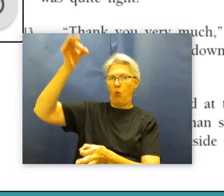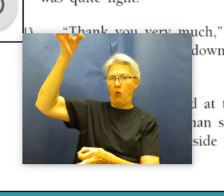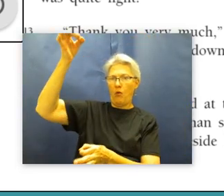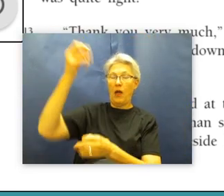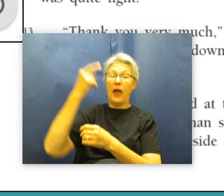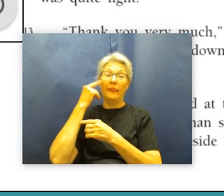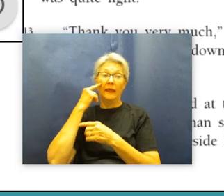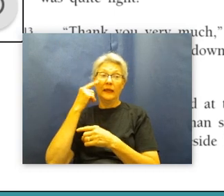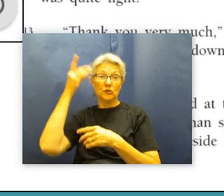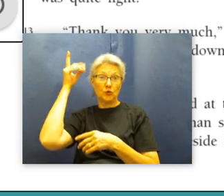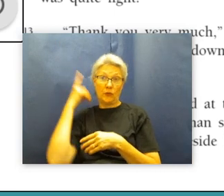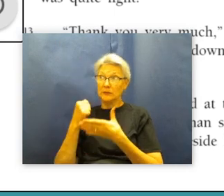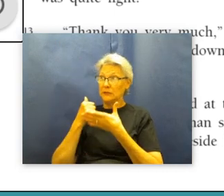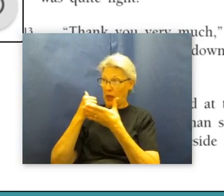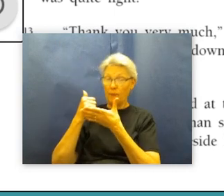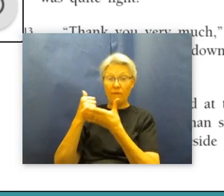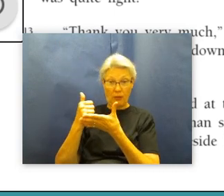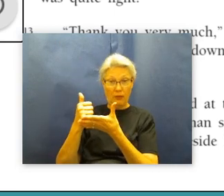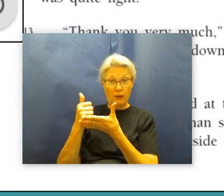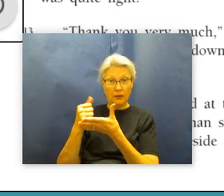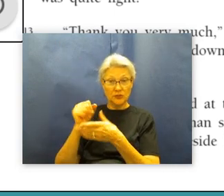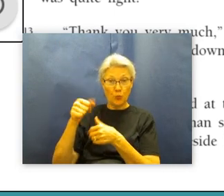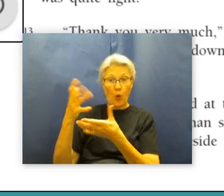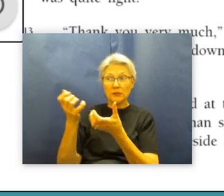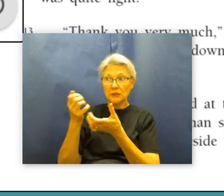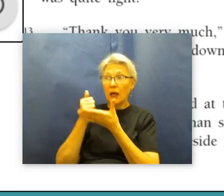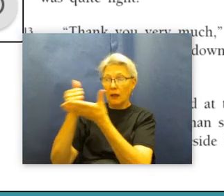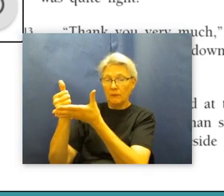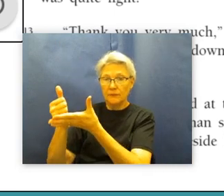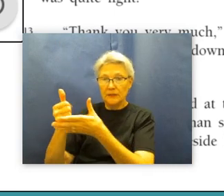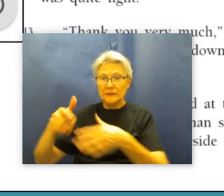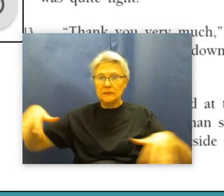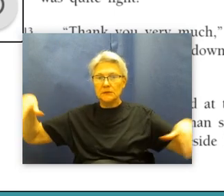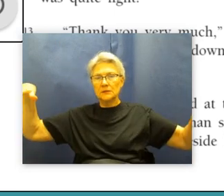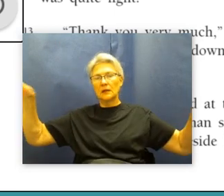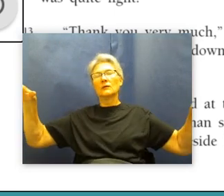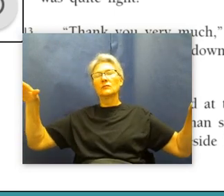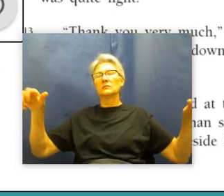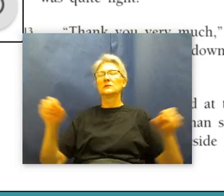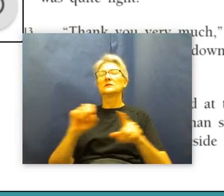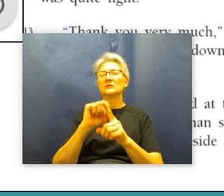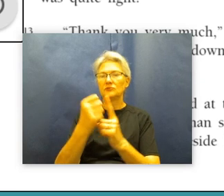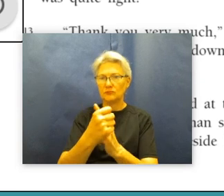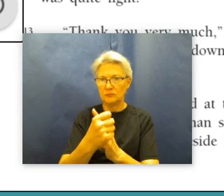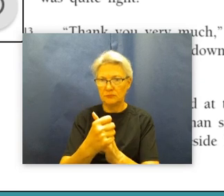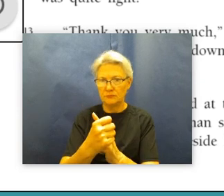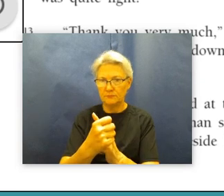that Dorothy is helpful because she wants to help the scarecrow with this situation.